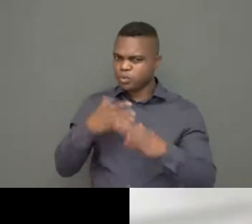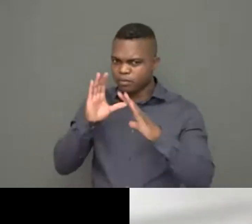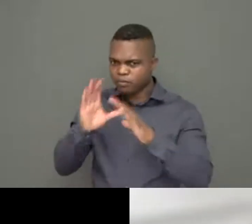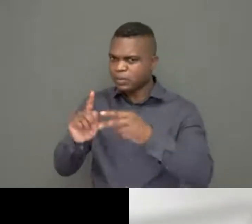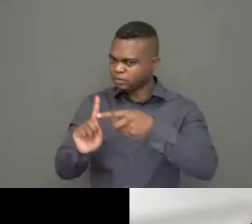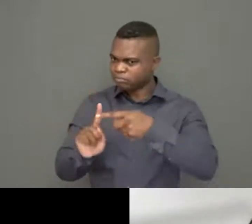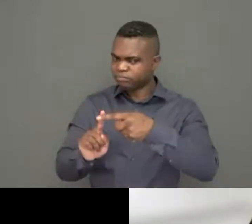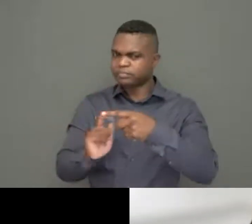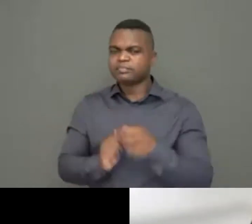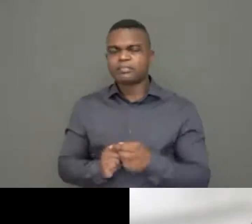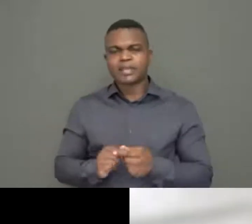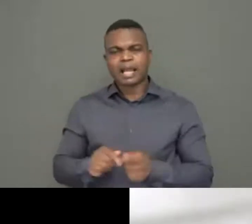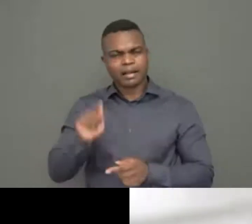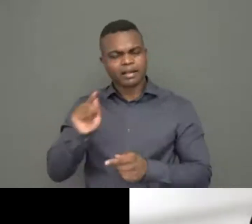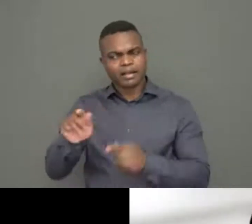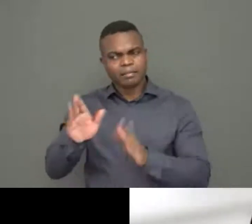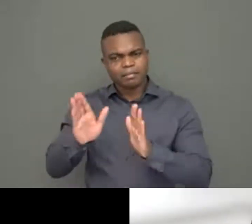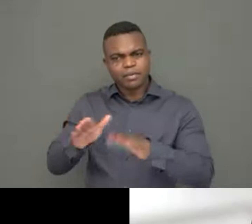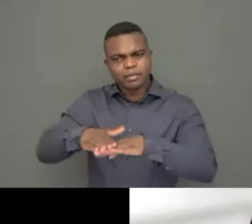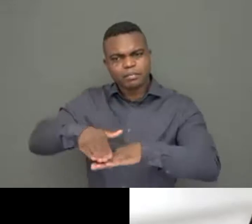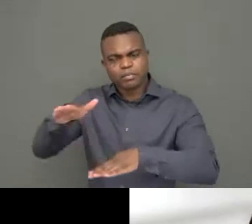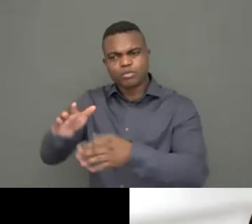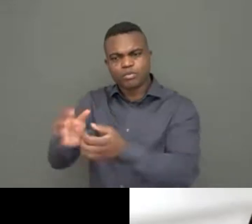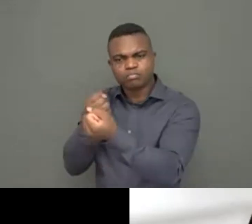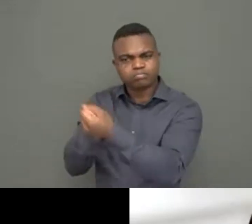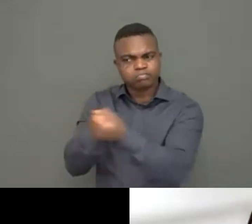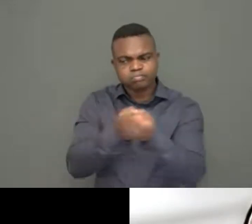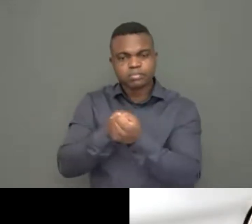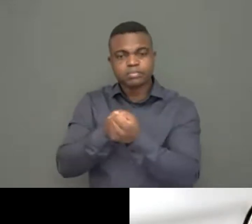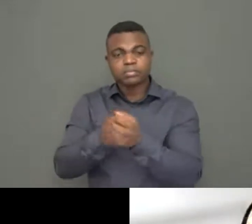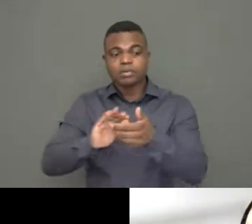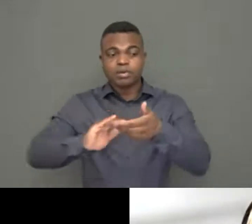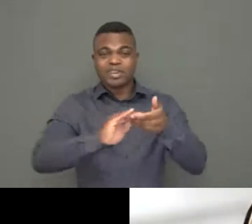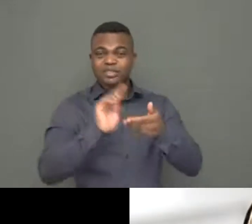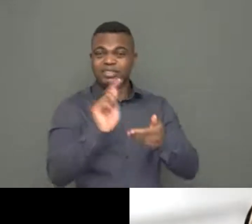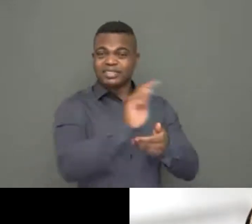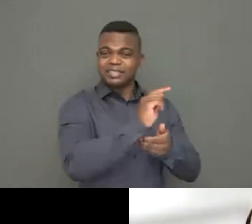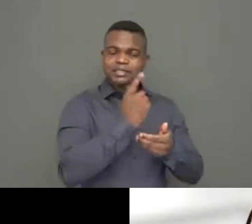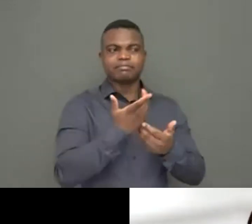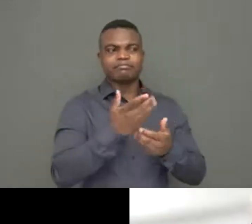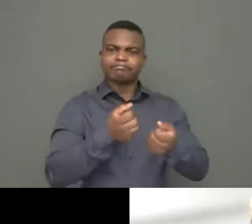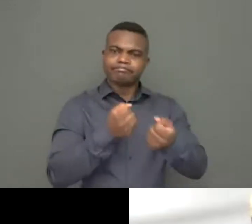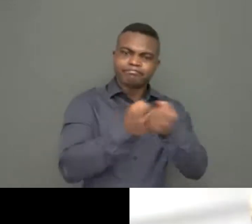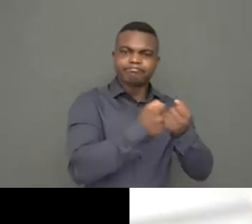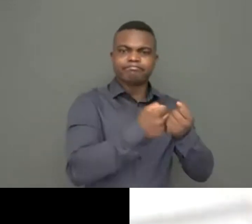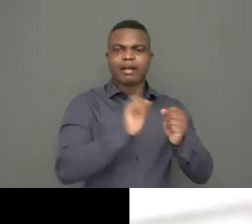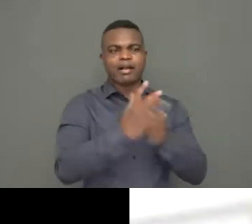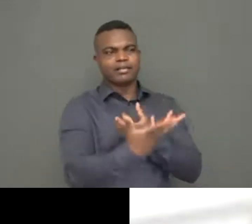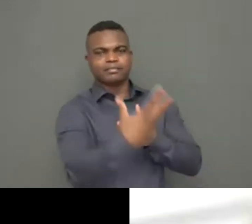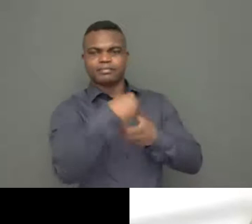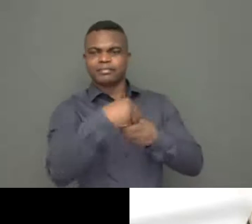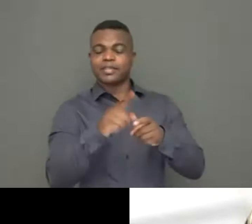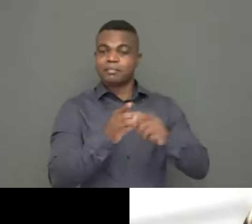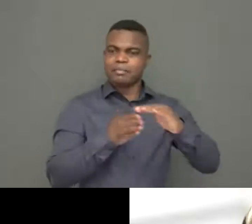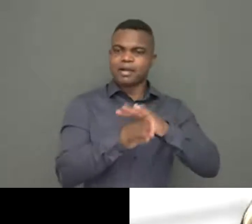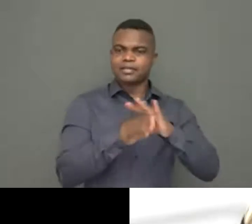and accessibility. So we were able to redirect activities over time and hire an accessibility trainer, which was a learning that we would take